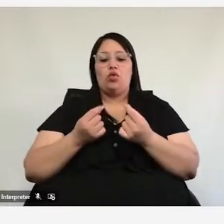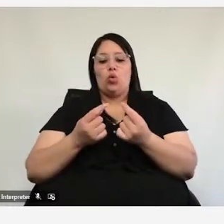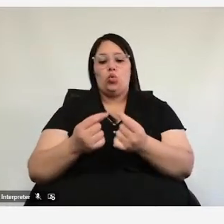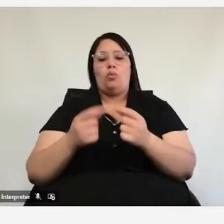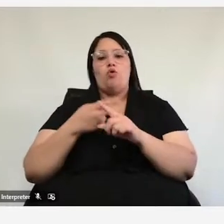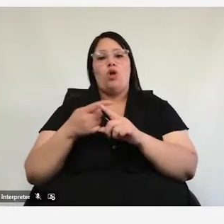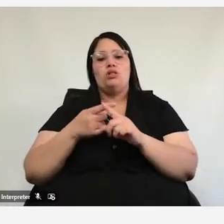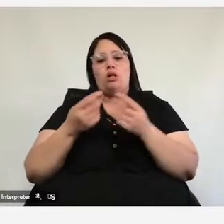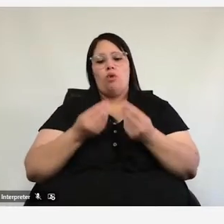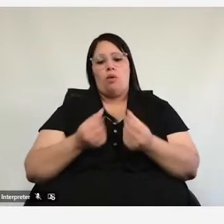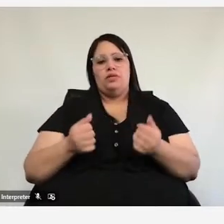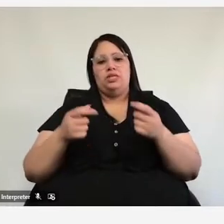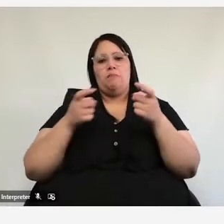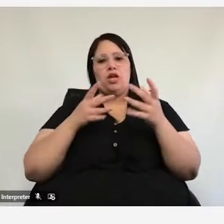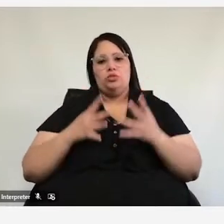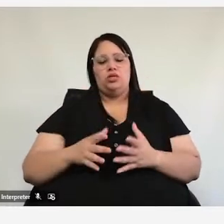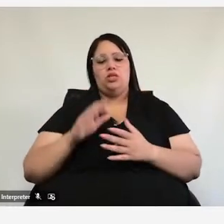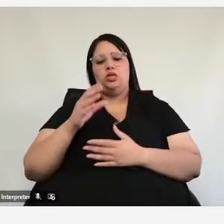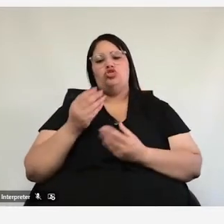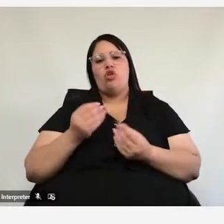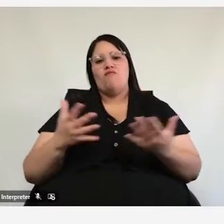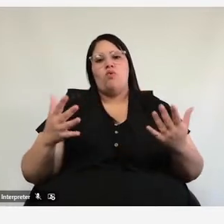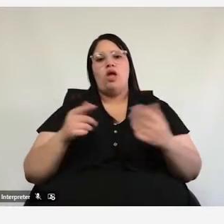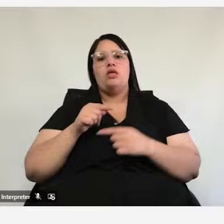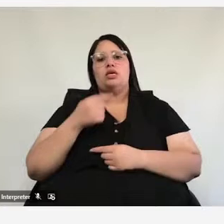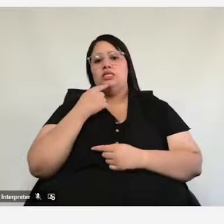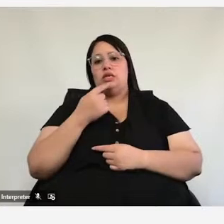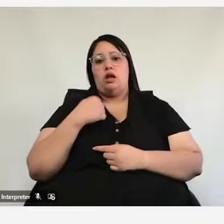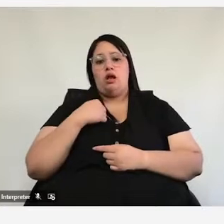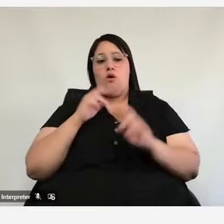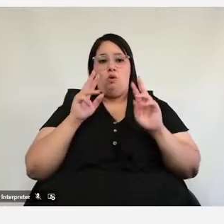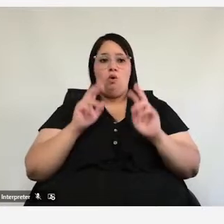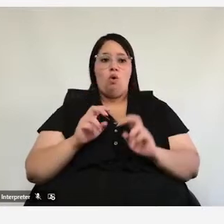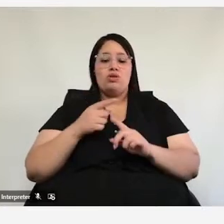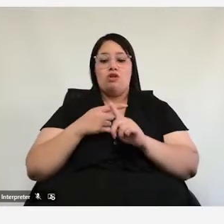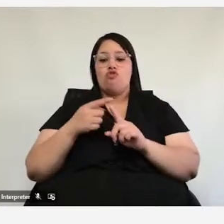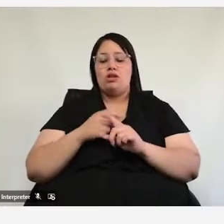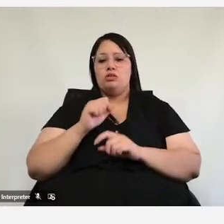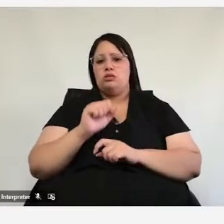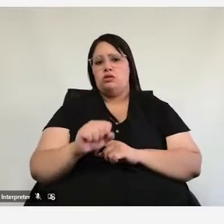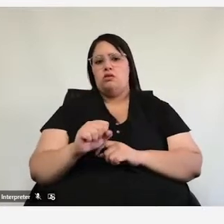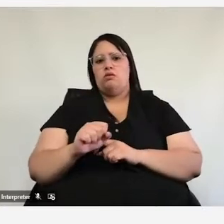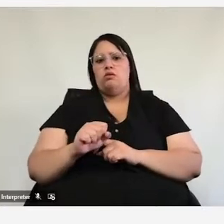management software South Africa PayProp, they say, I quote, rent is a significantly